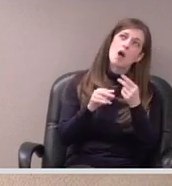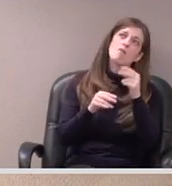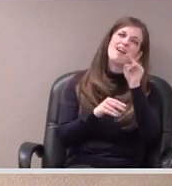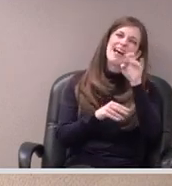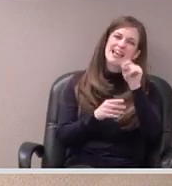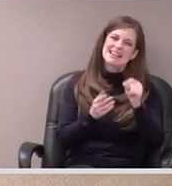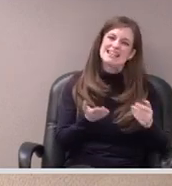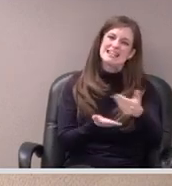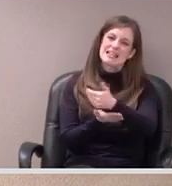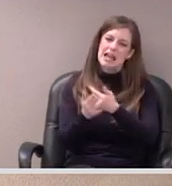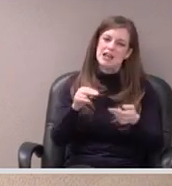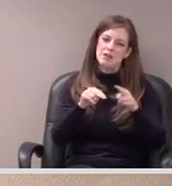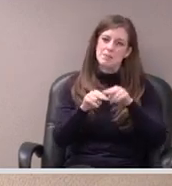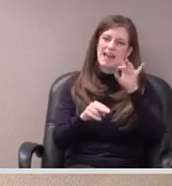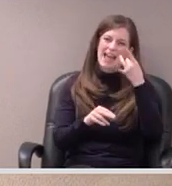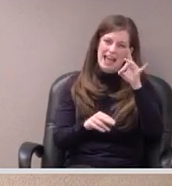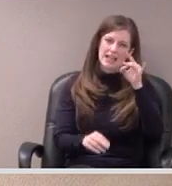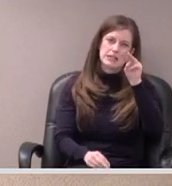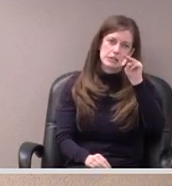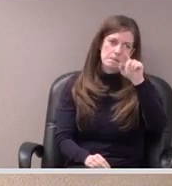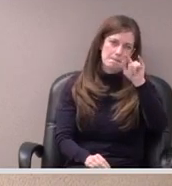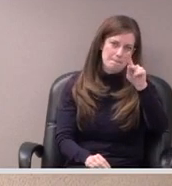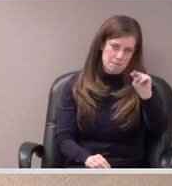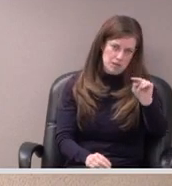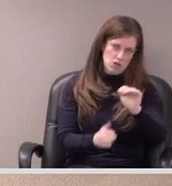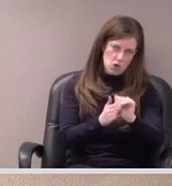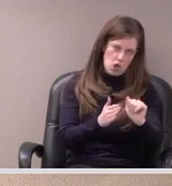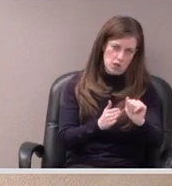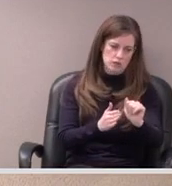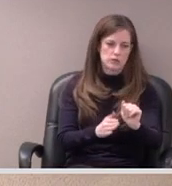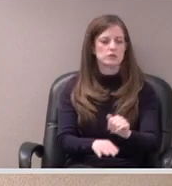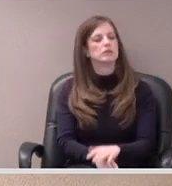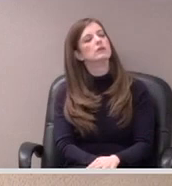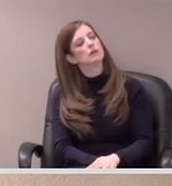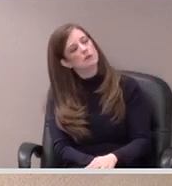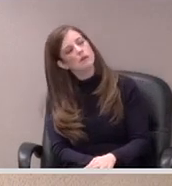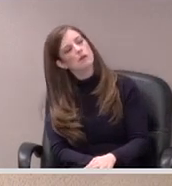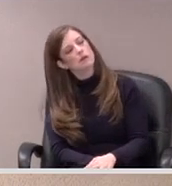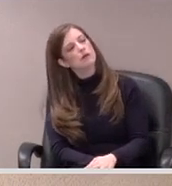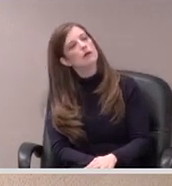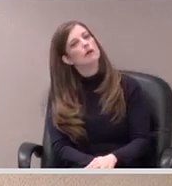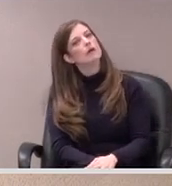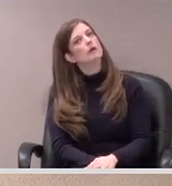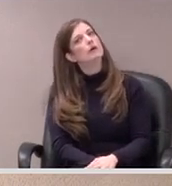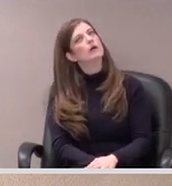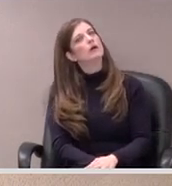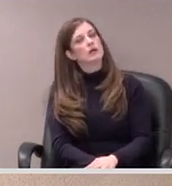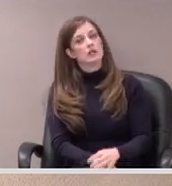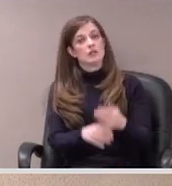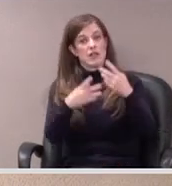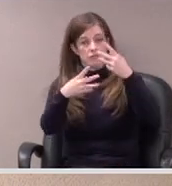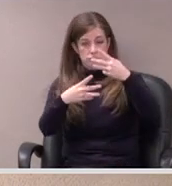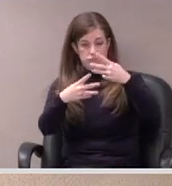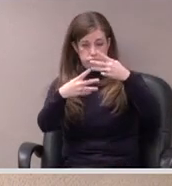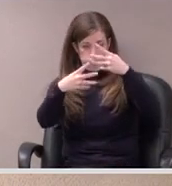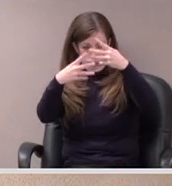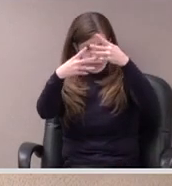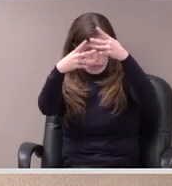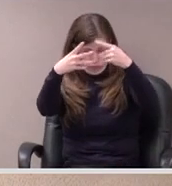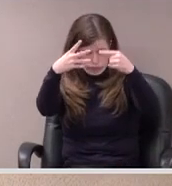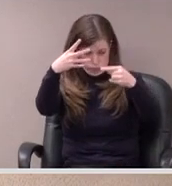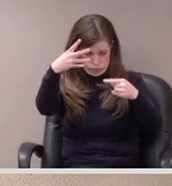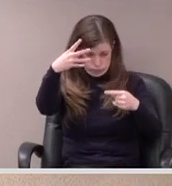about $18 million. Yeah. All right. So now, if I'm moving back down on the presentation and I go